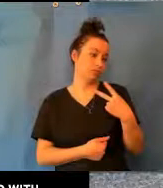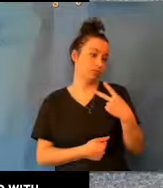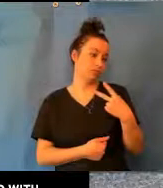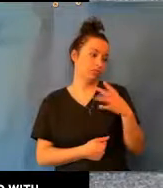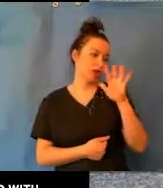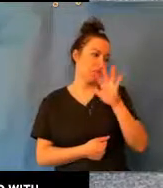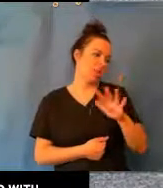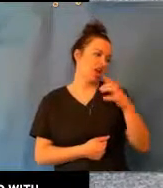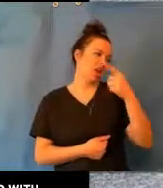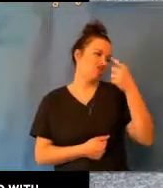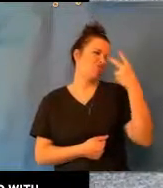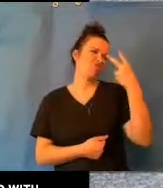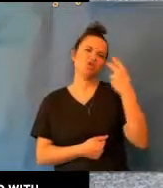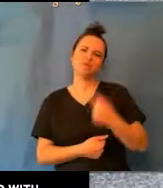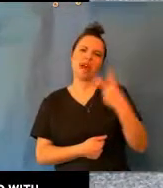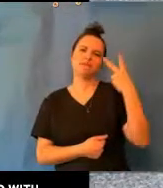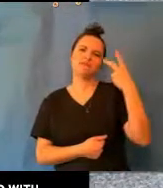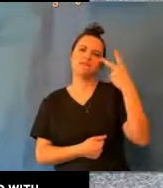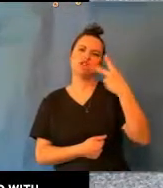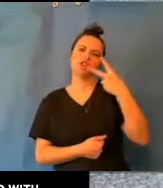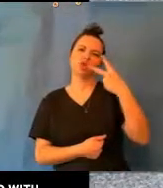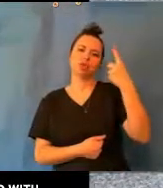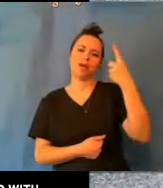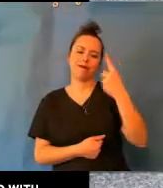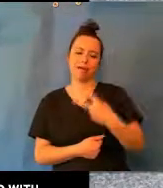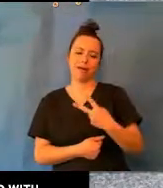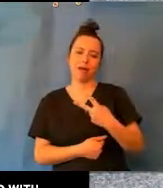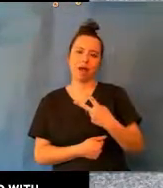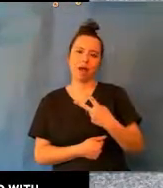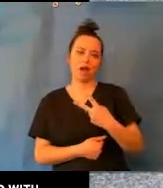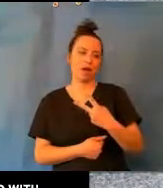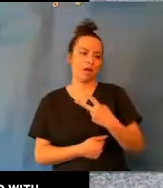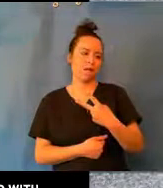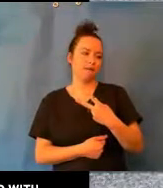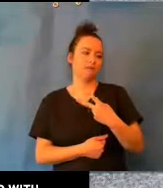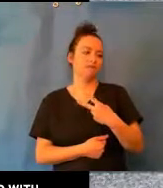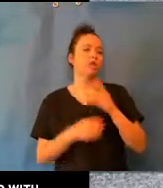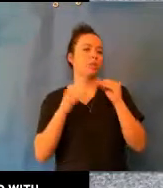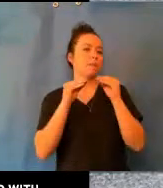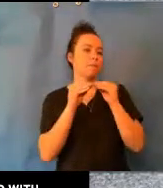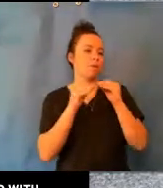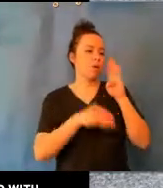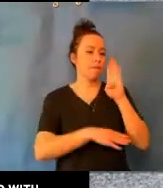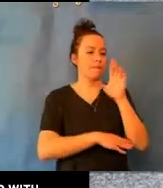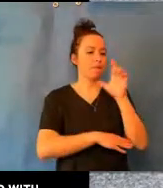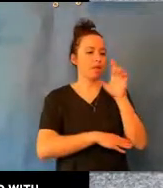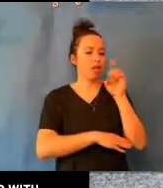He's about 2.5 blocks. So he's more blocks tall.